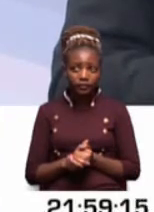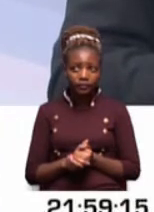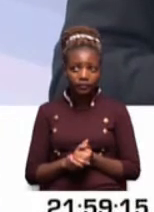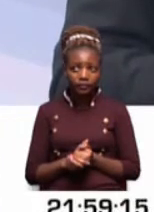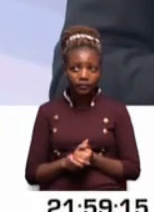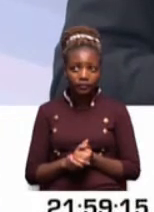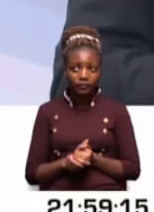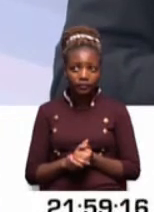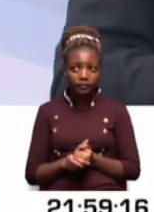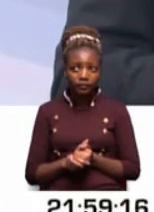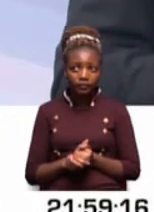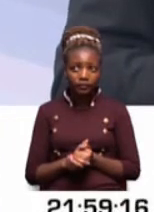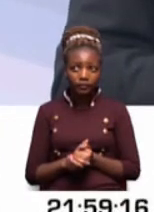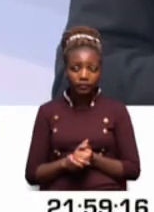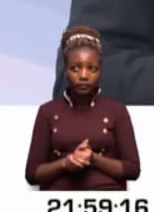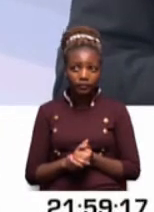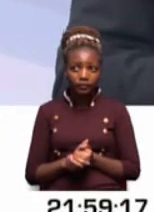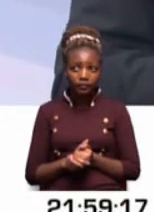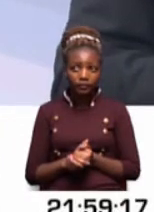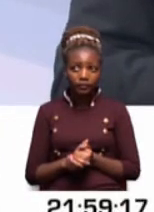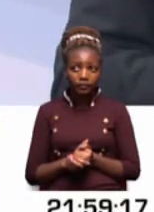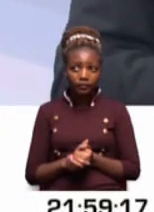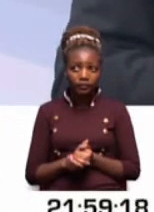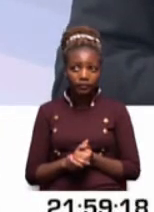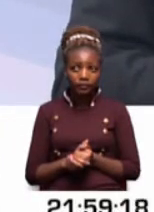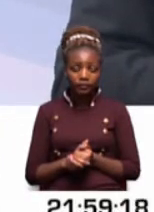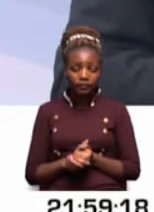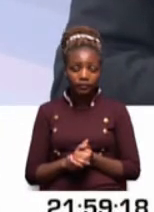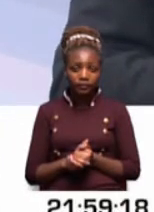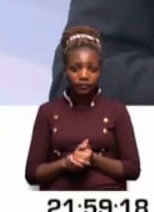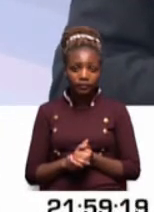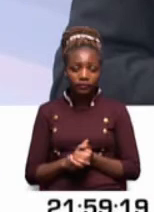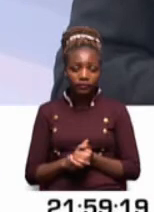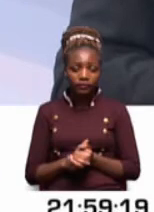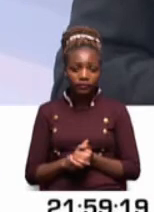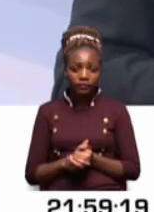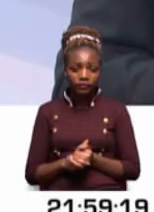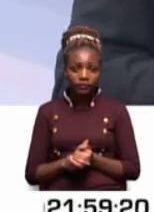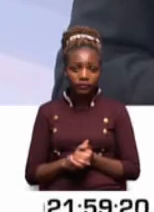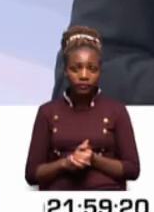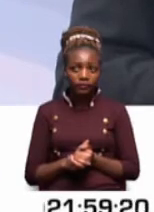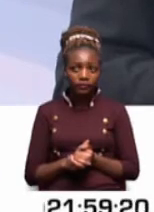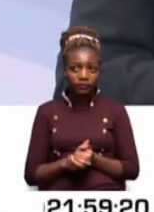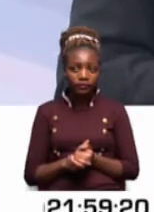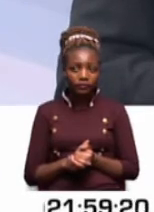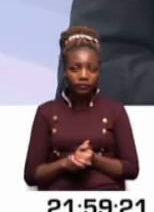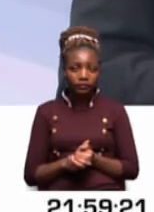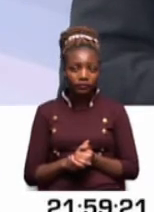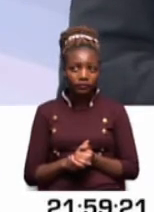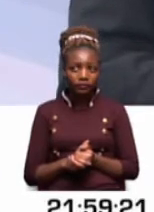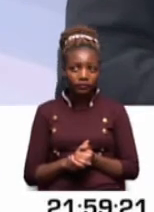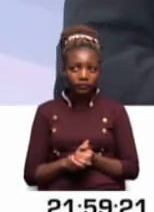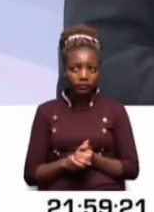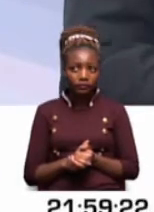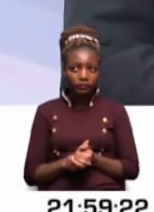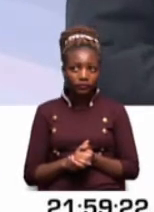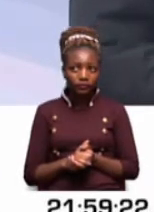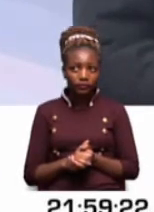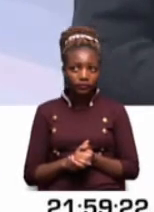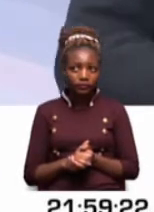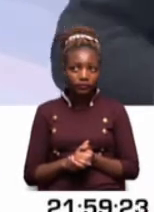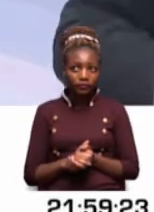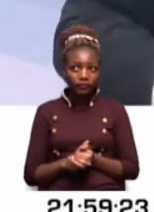Hello? Kelvin from Meru, I can hear you well. Yes, I'm having a contribution to make. Go